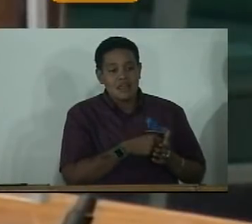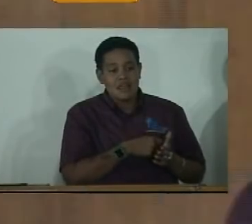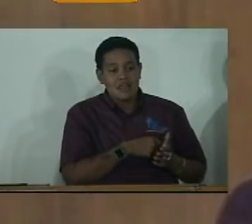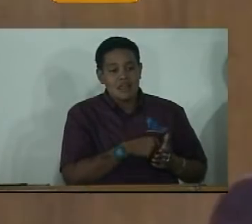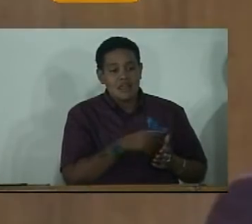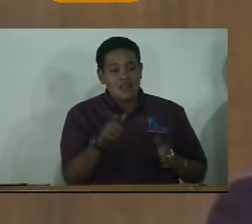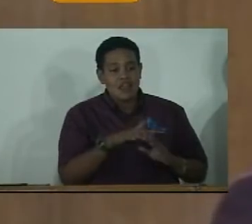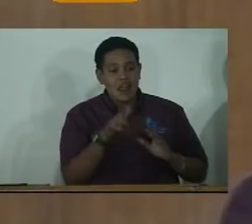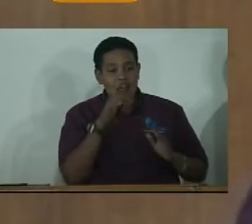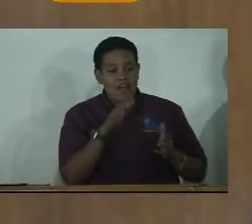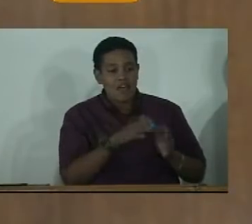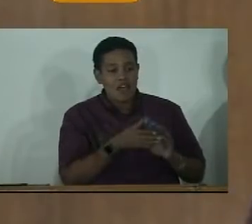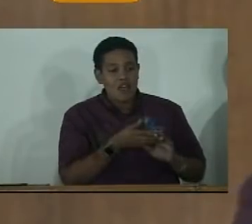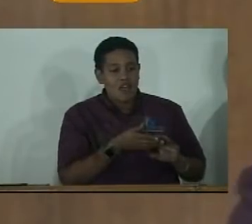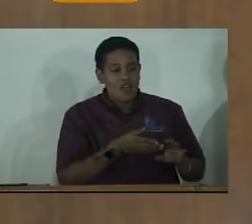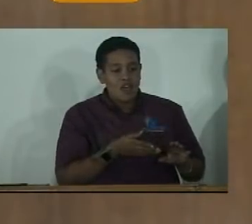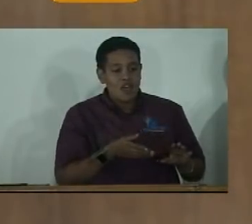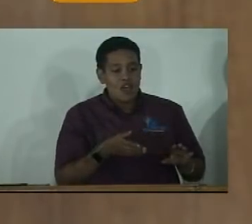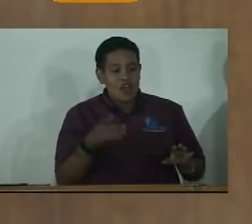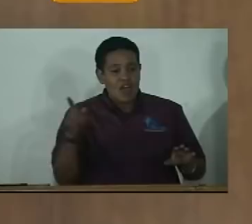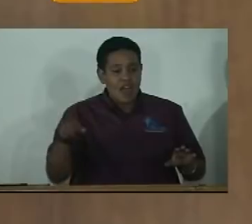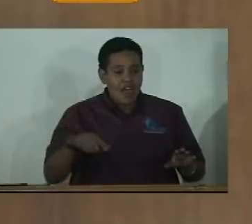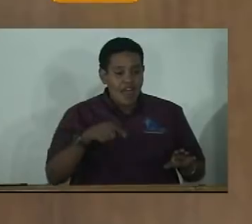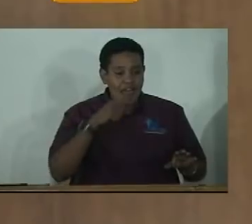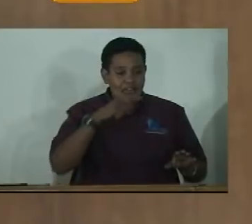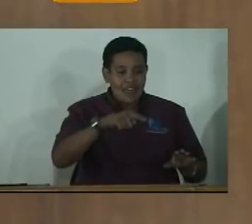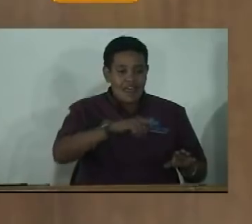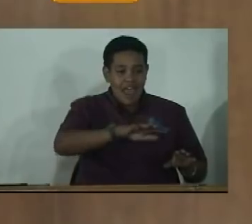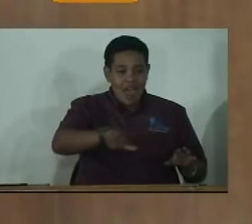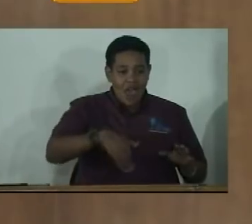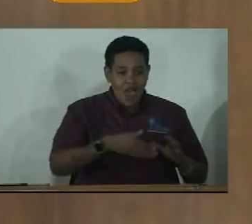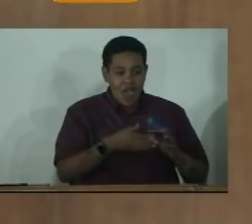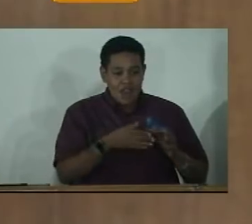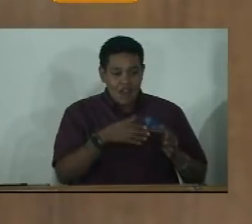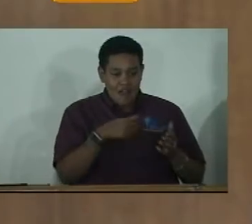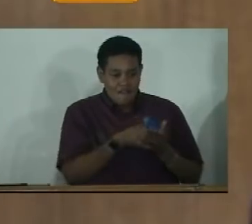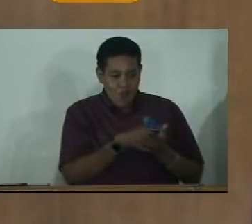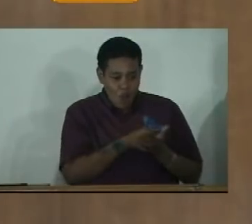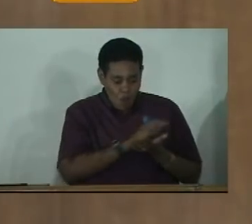know. She need out the entire flour out of it.